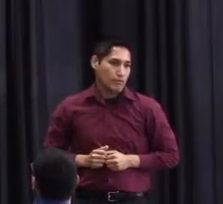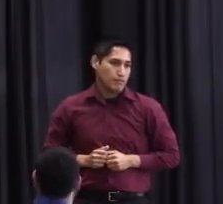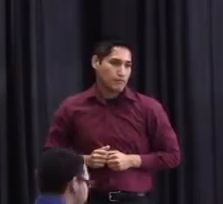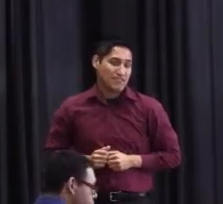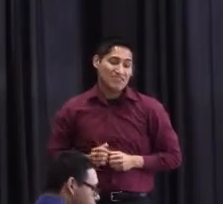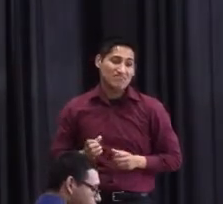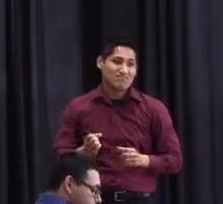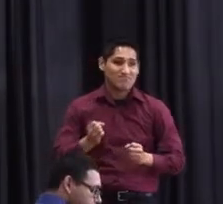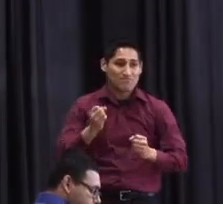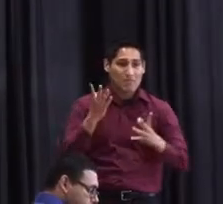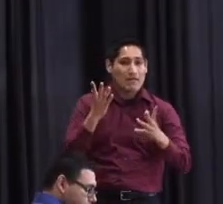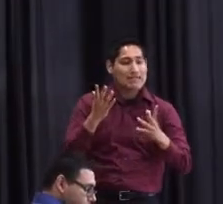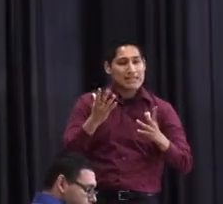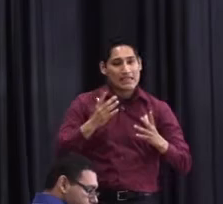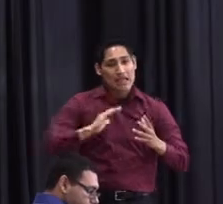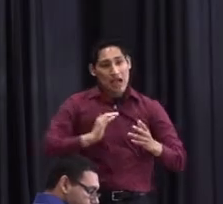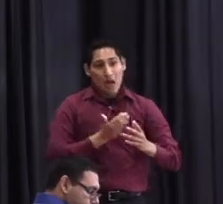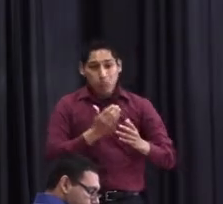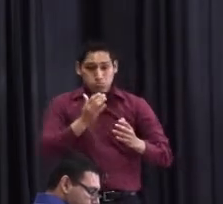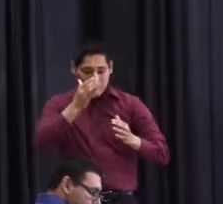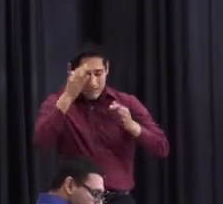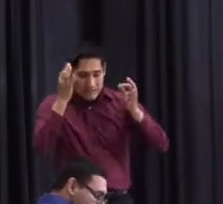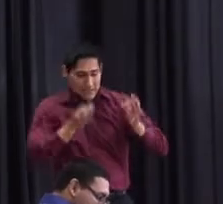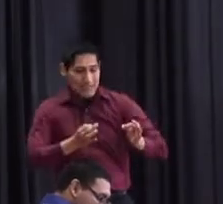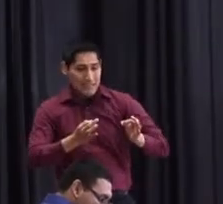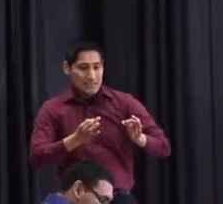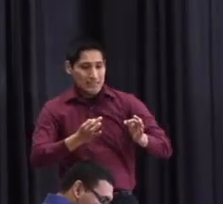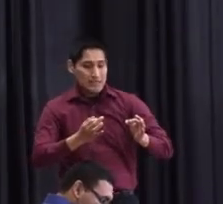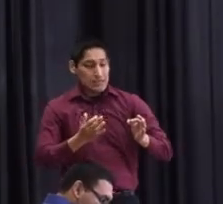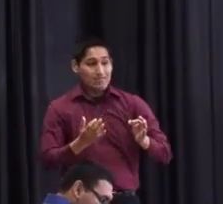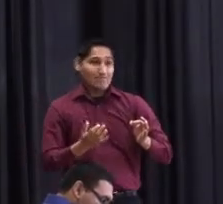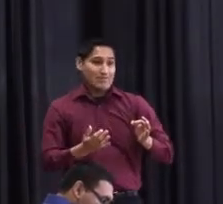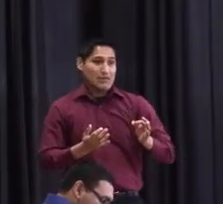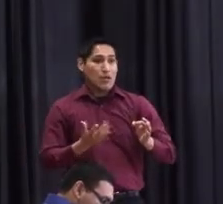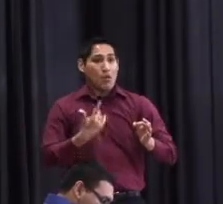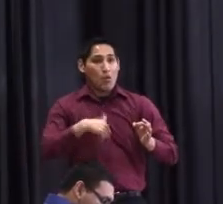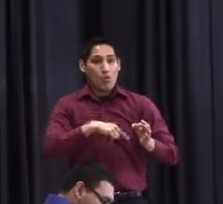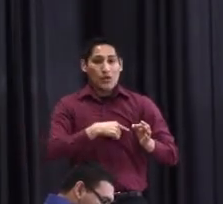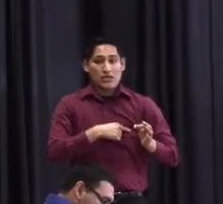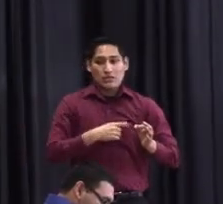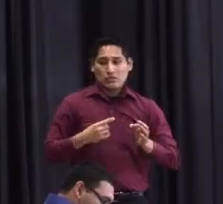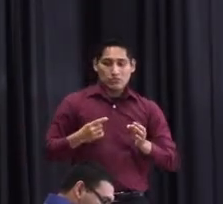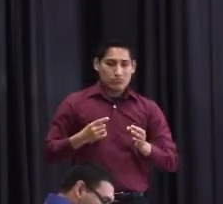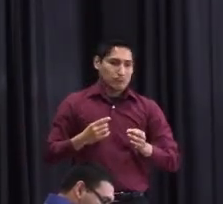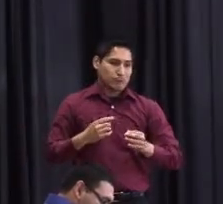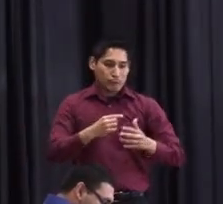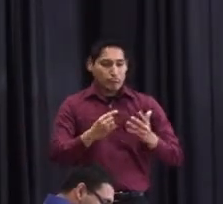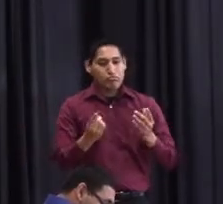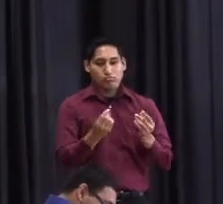So many of our decisions that we make, and so many of the things that we do,